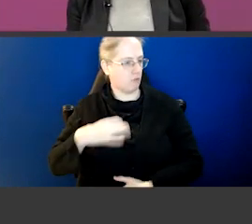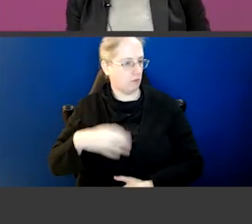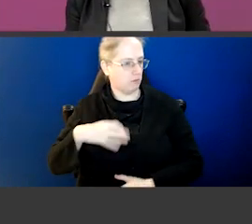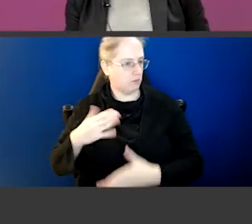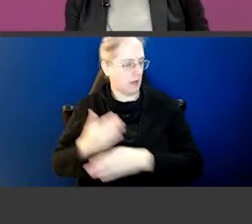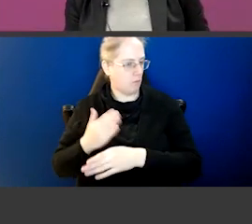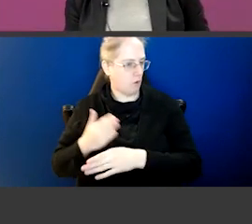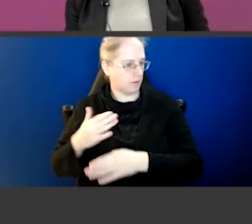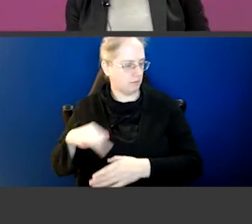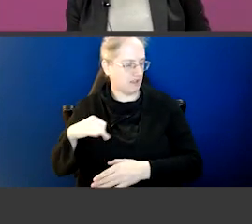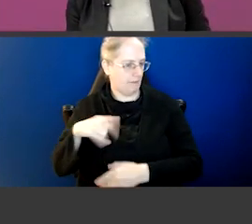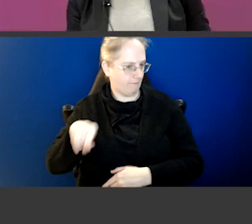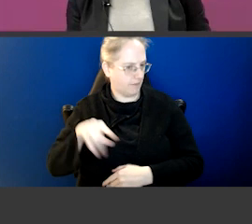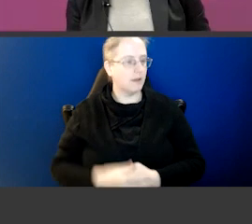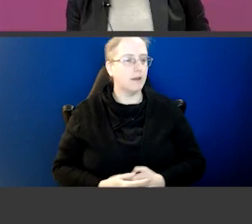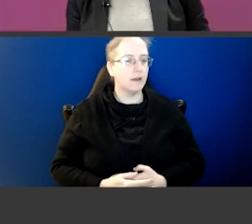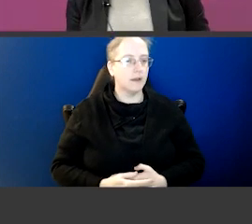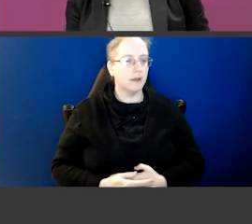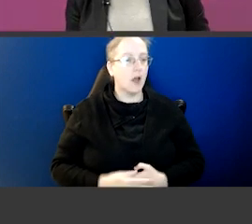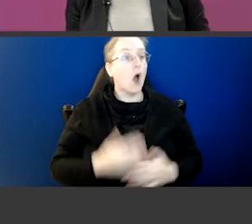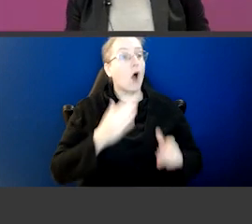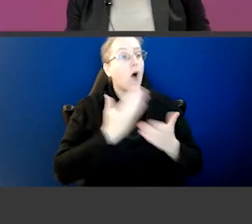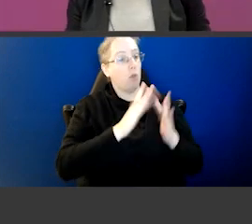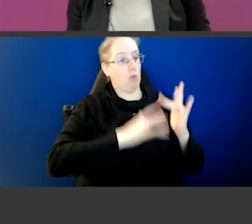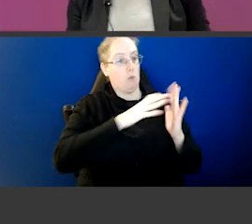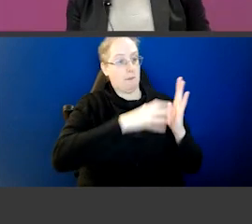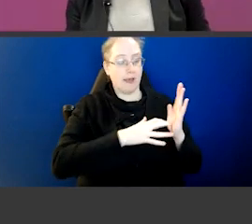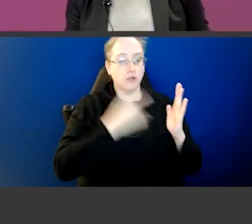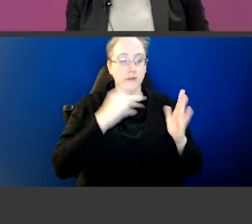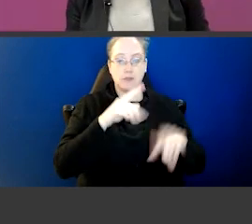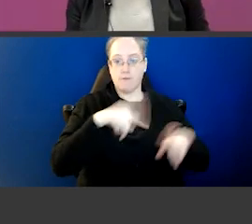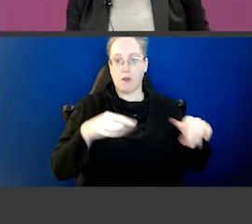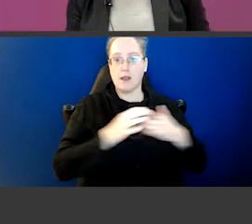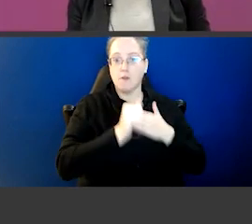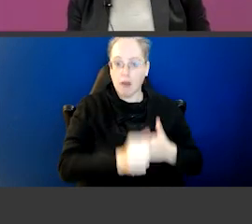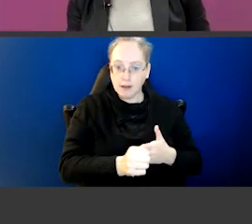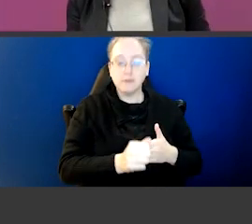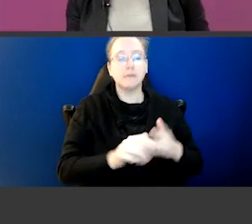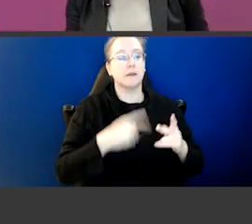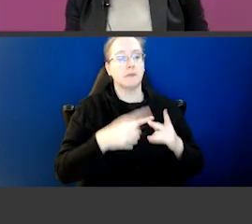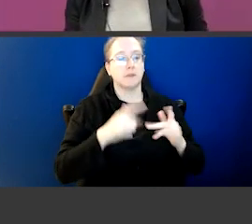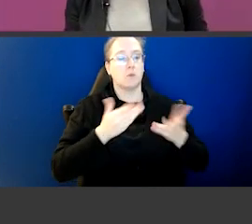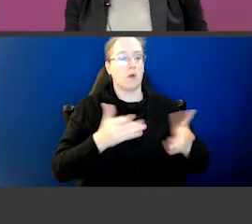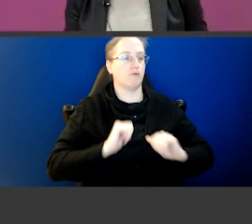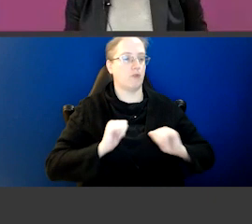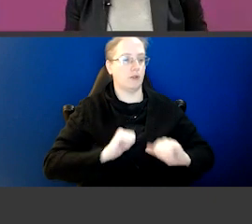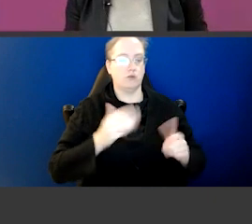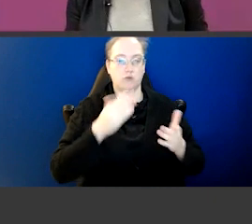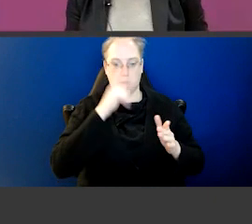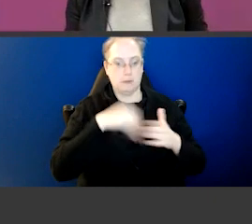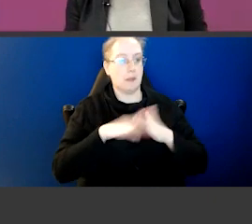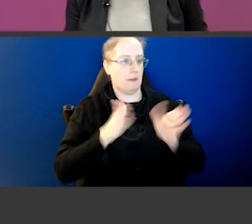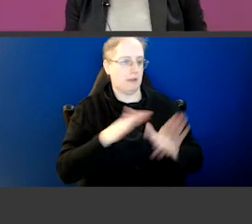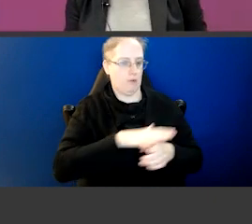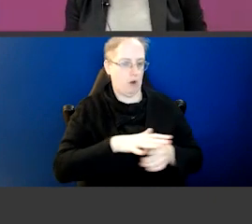you'll see a range of guidance materials, and we also offer training to public sector and the community about the PID